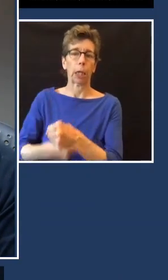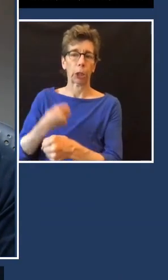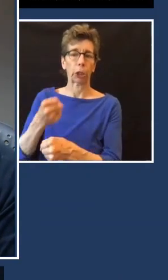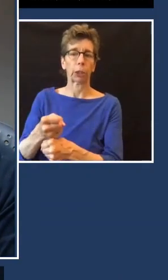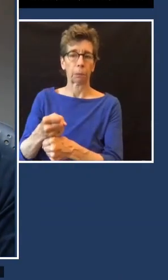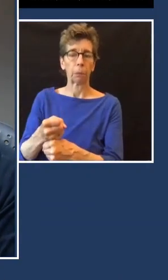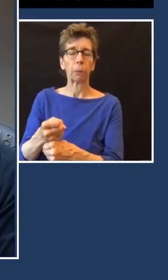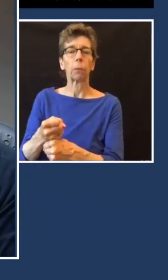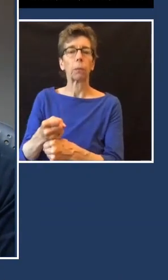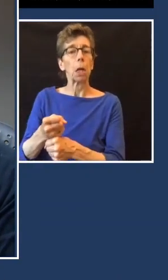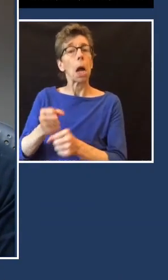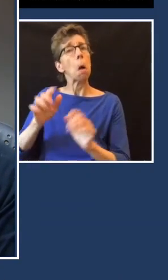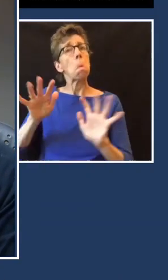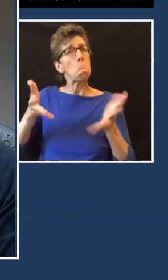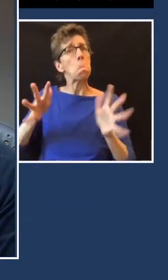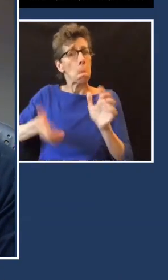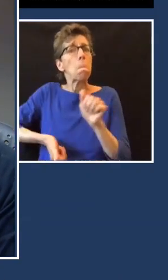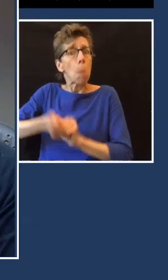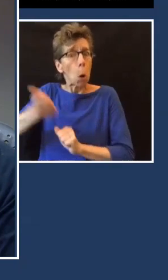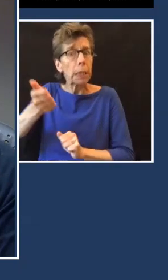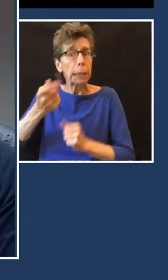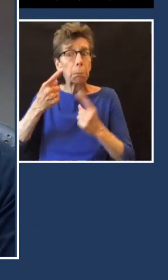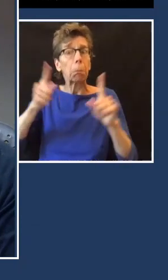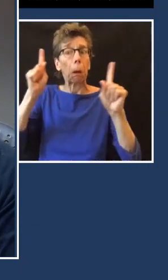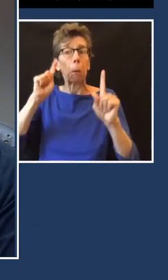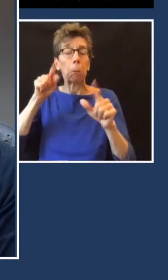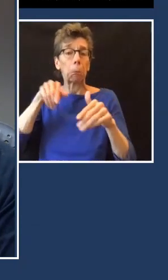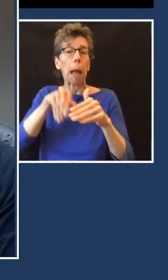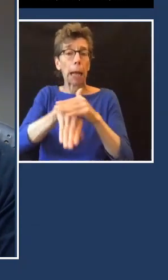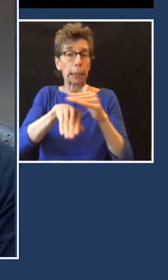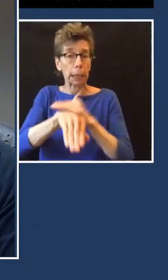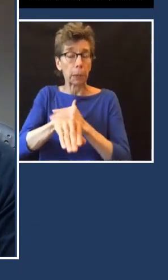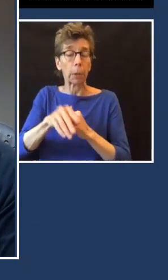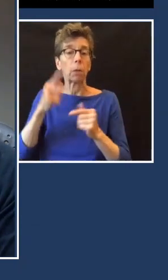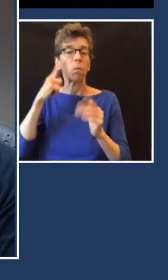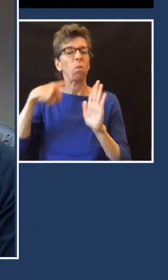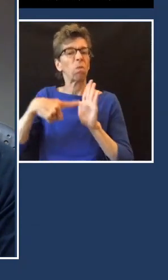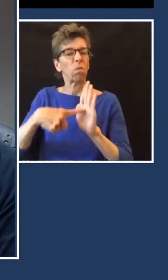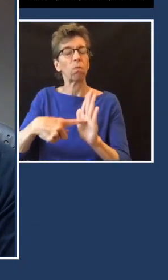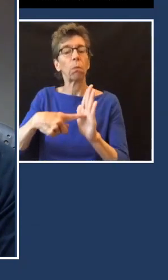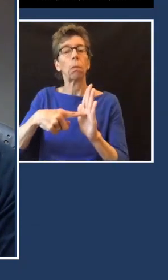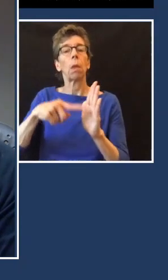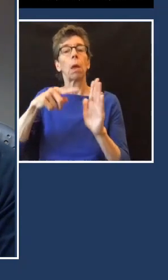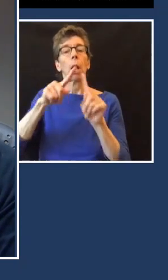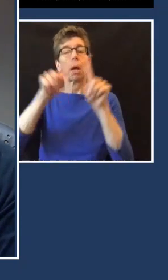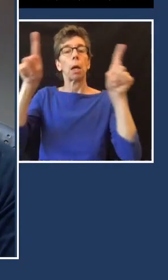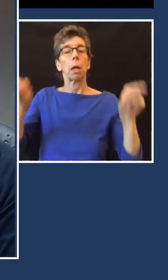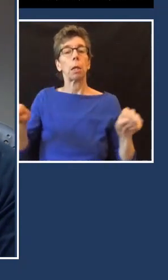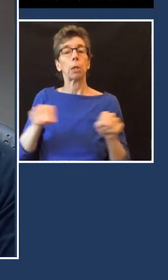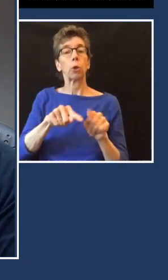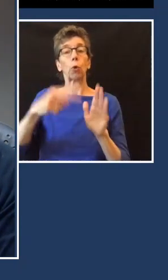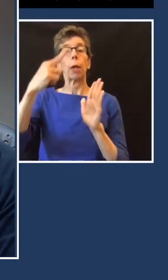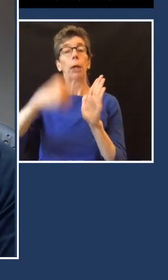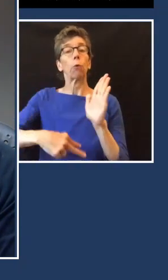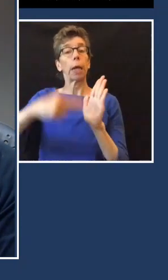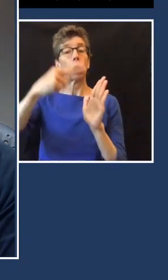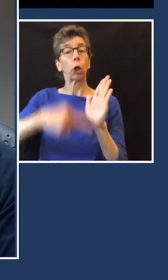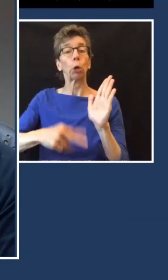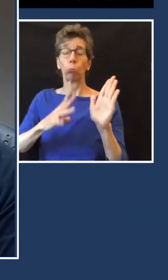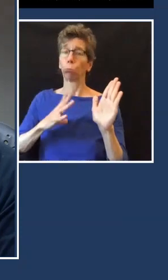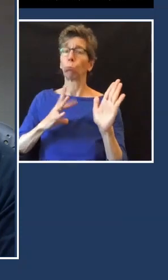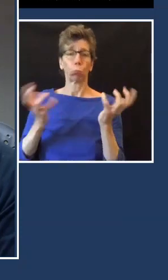mostly accessible. So screen readers do work well with LinkedIn as it's formatted with headings and lists that you can